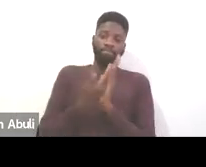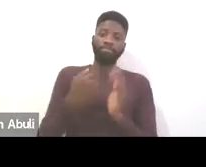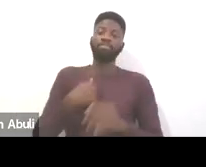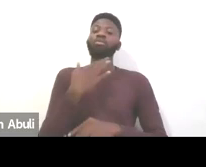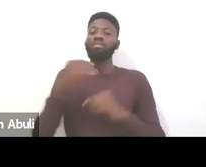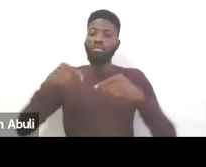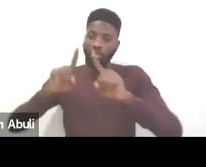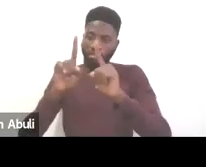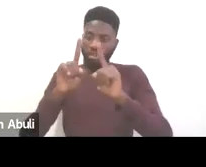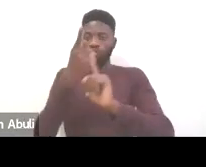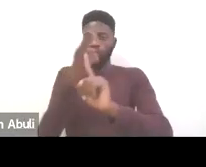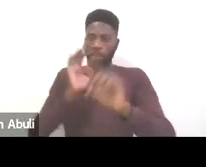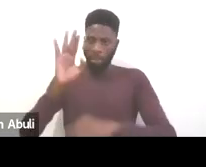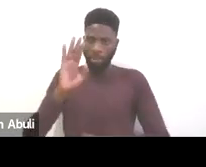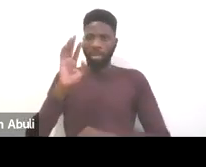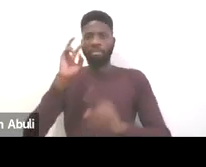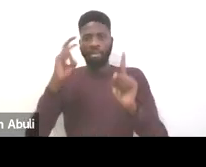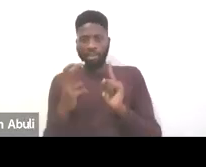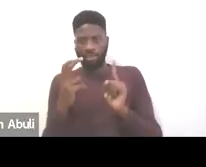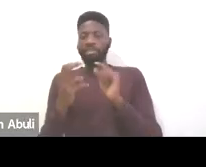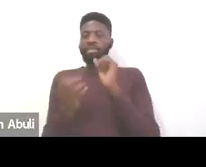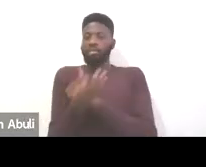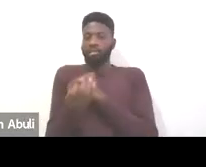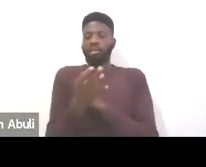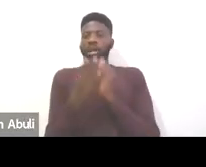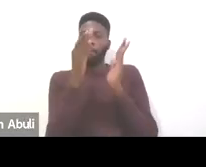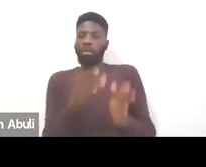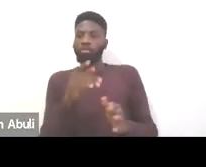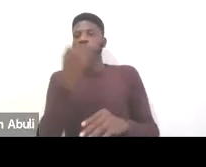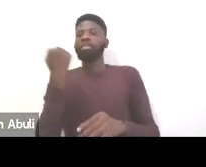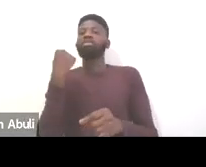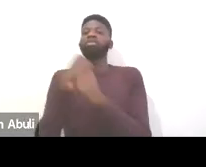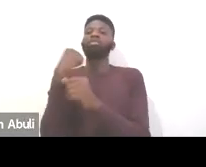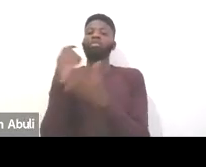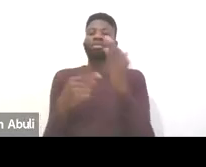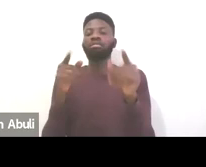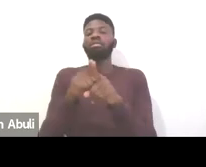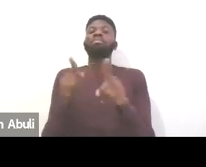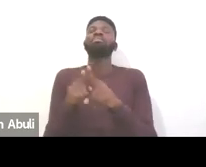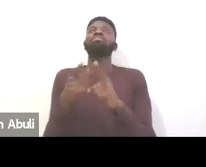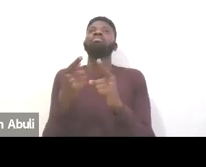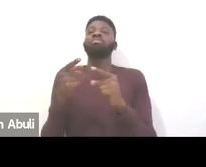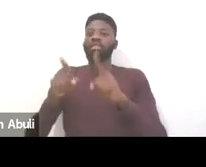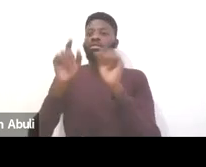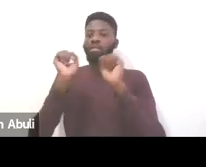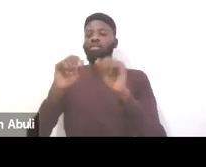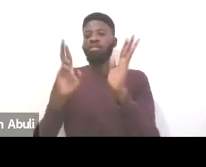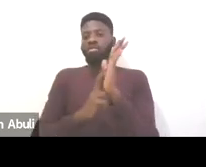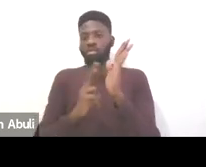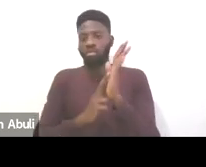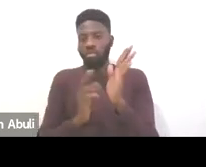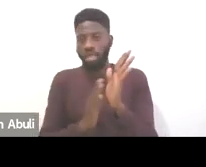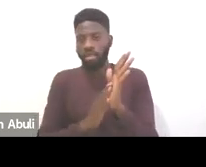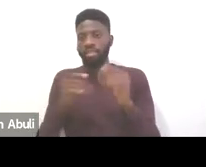me from your end whether what this person could have done better and what you would recommend to make their CV